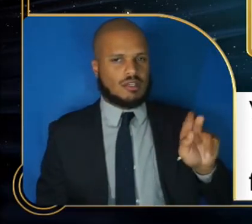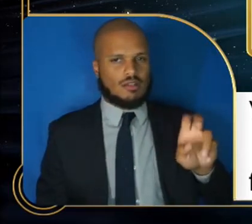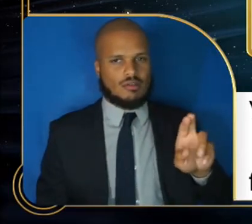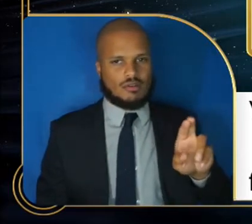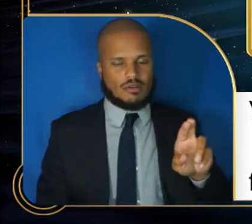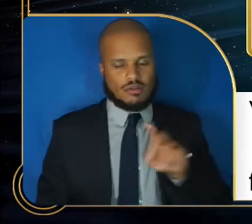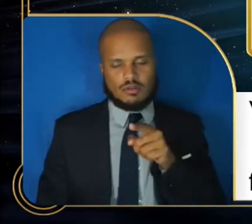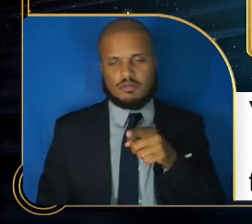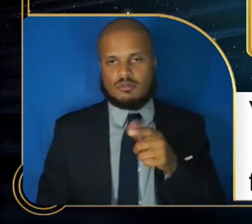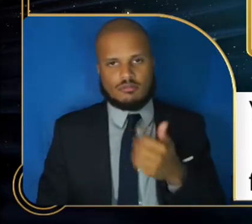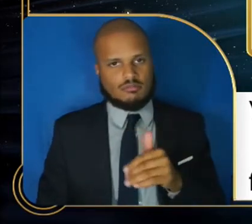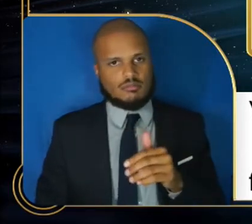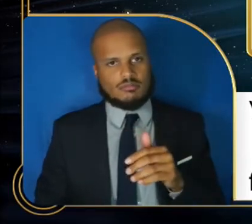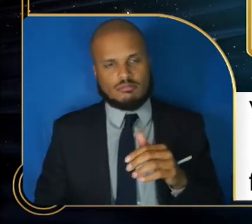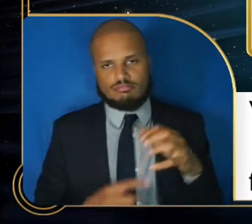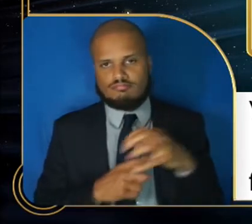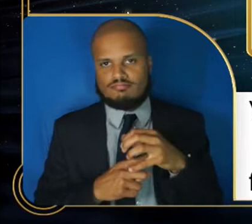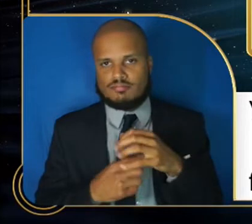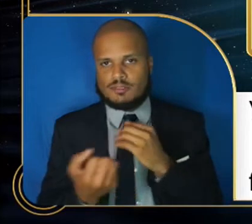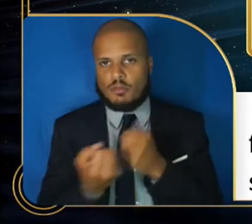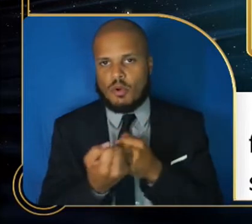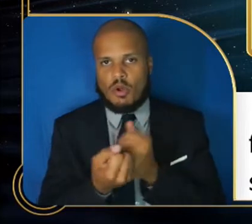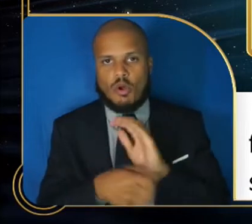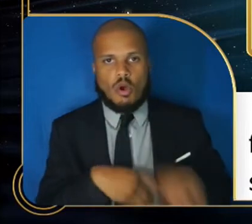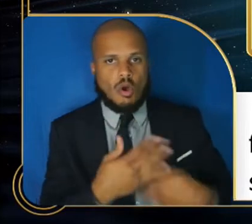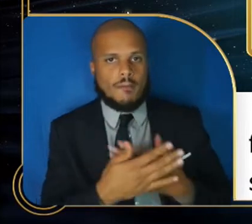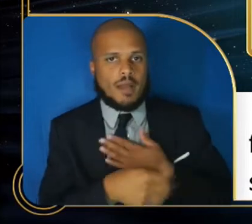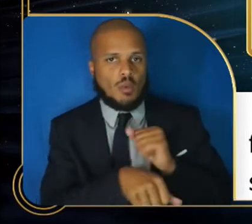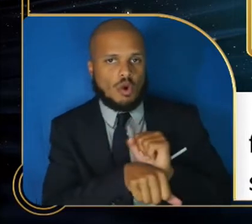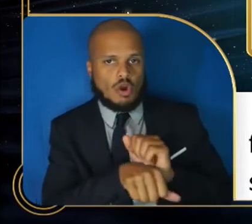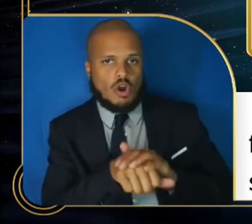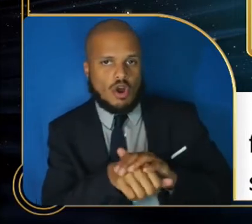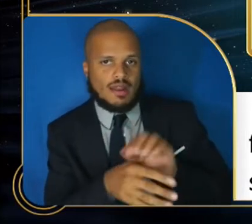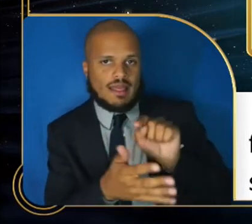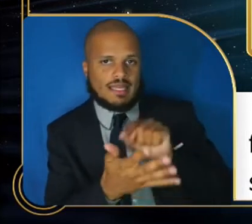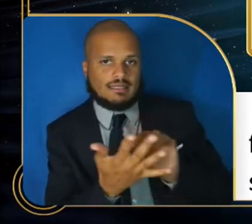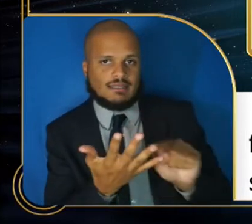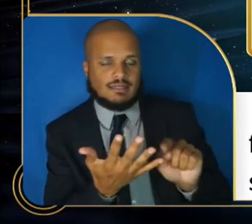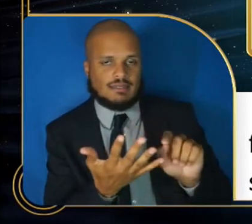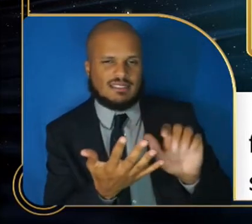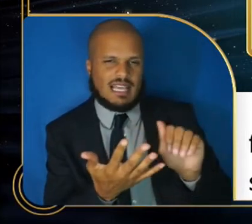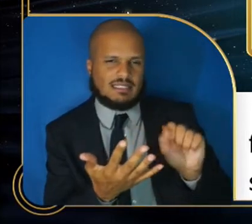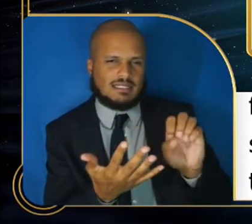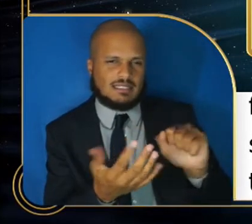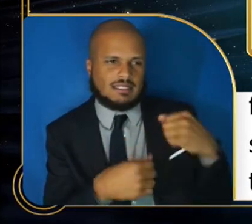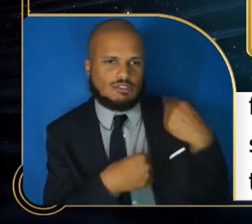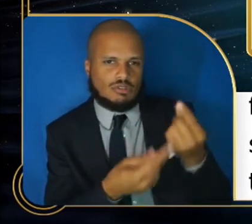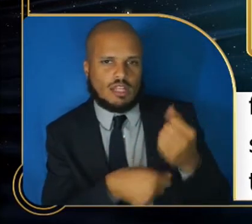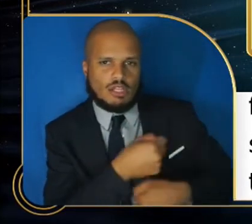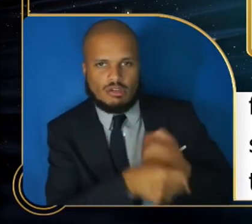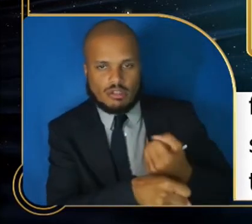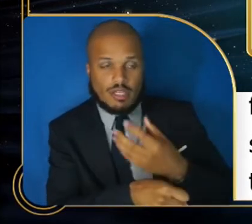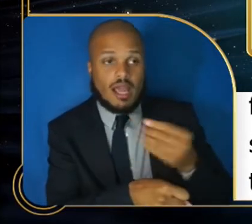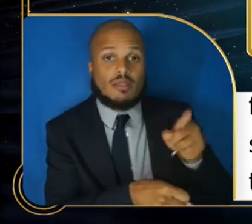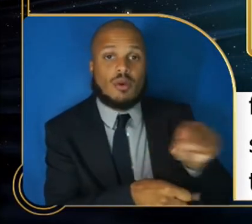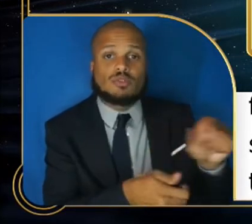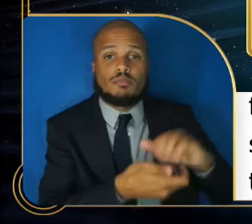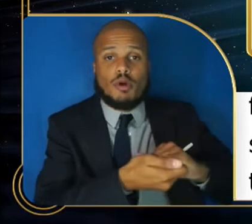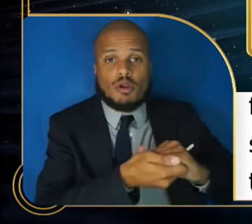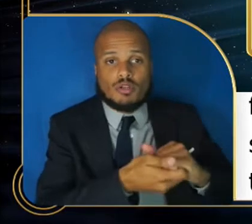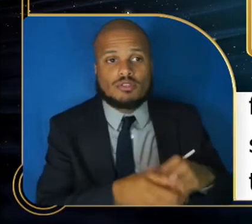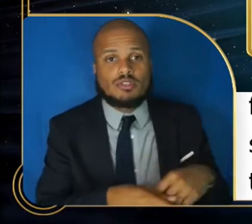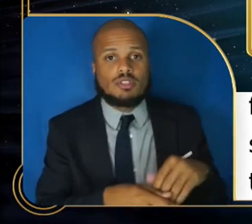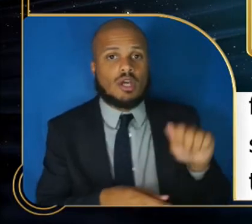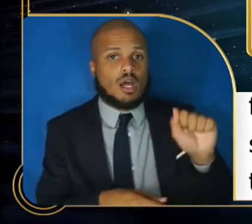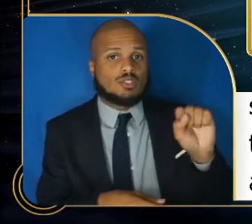incredibly supportive of all of my work on these matters over the years, to all of the various partners and associates